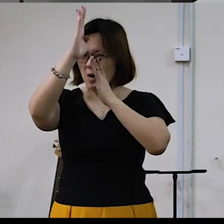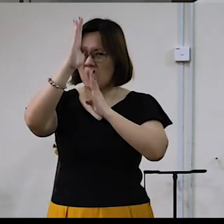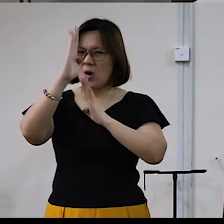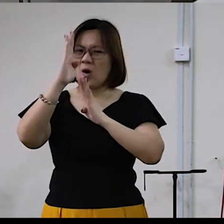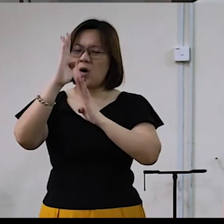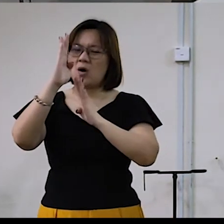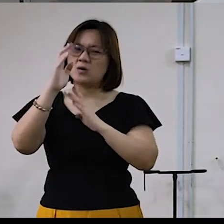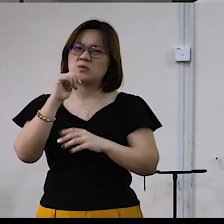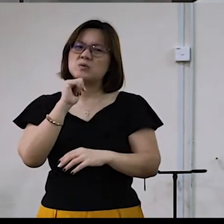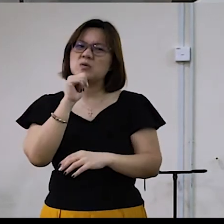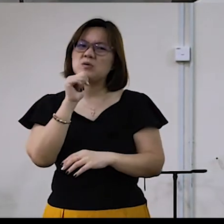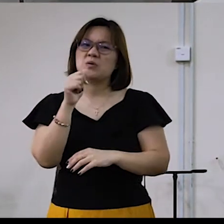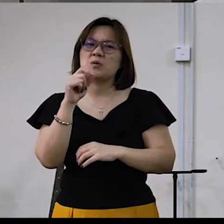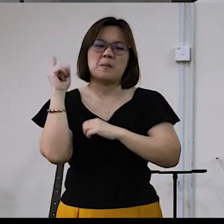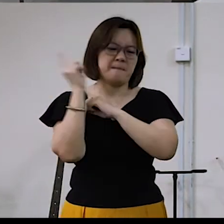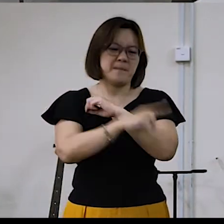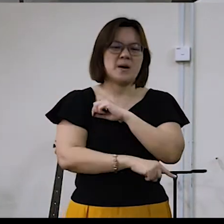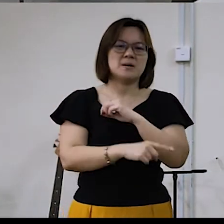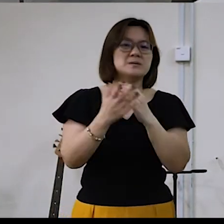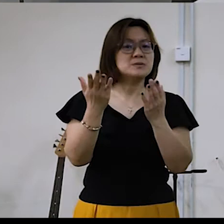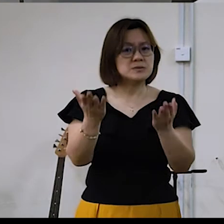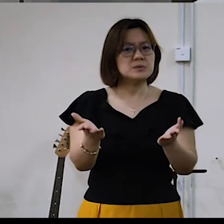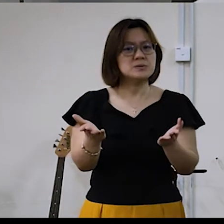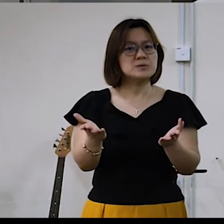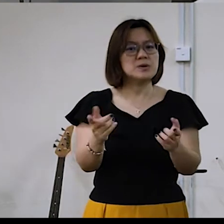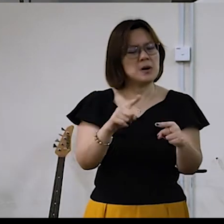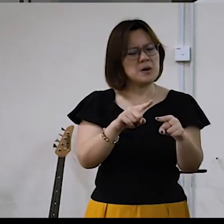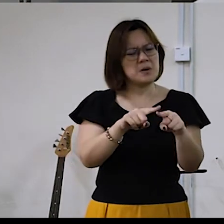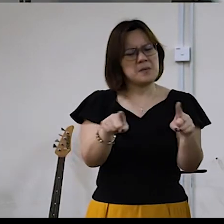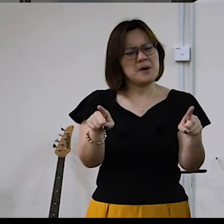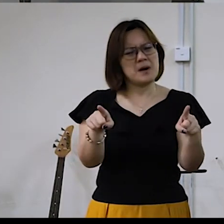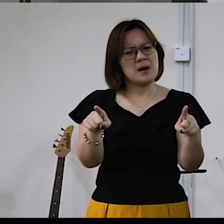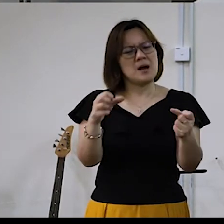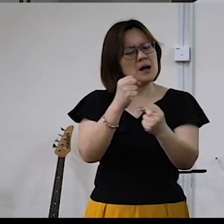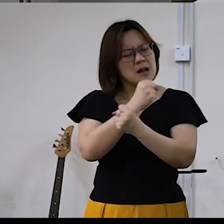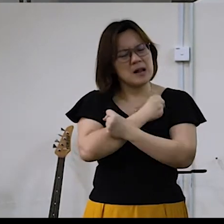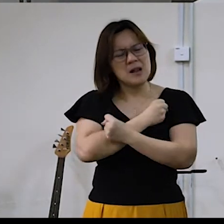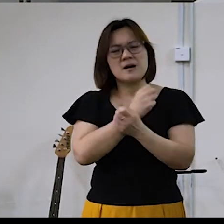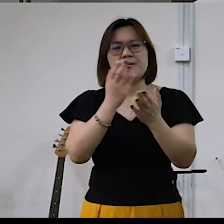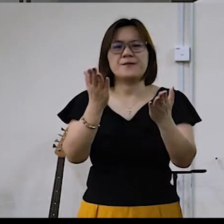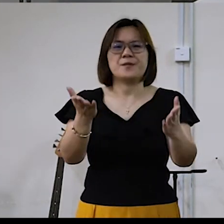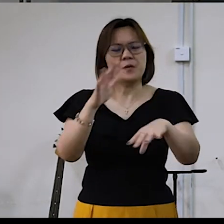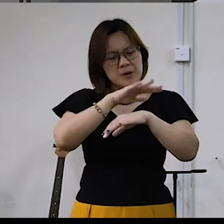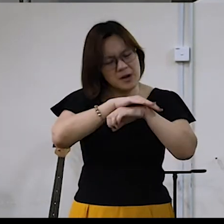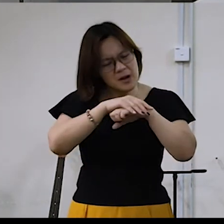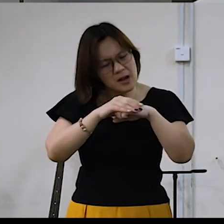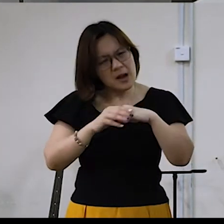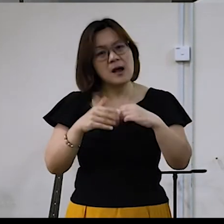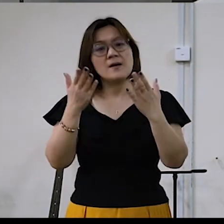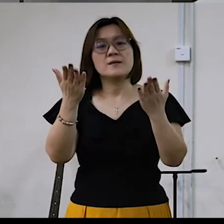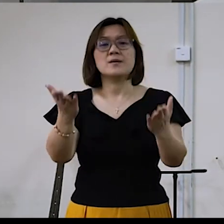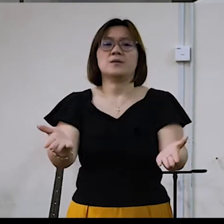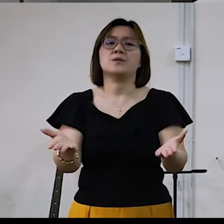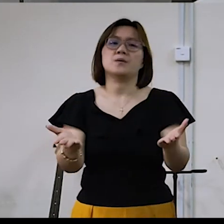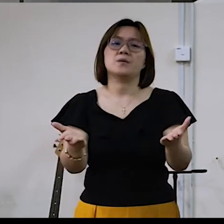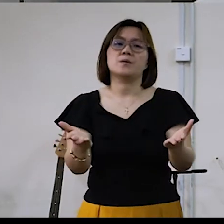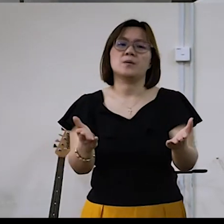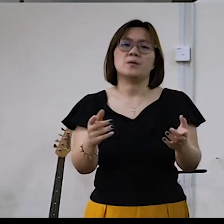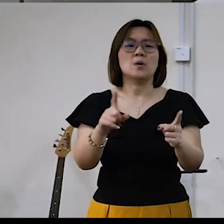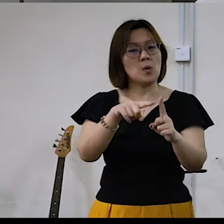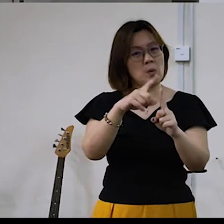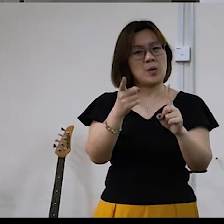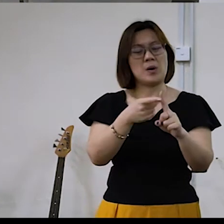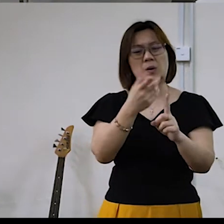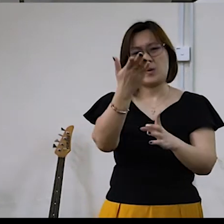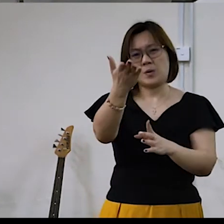You have Jesus, bro, in the person of the Holy Spirit. When your boss called you, you come